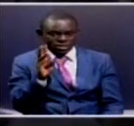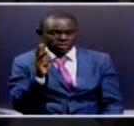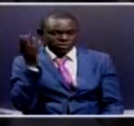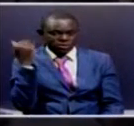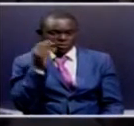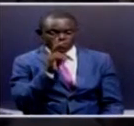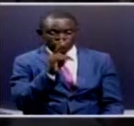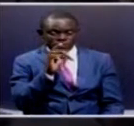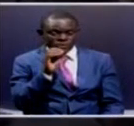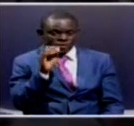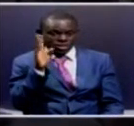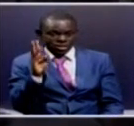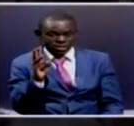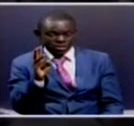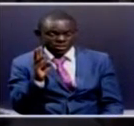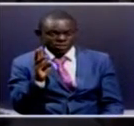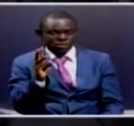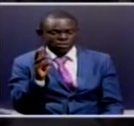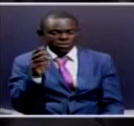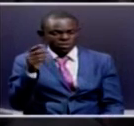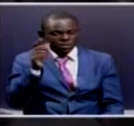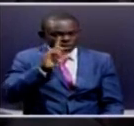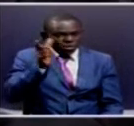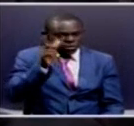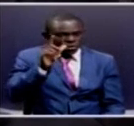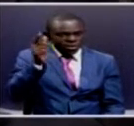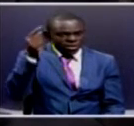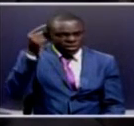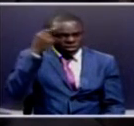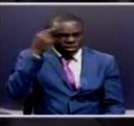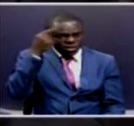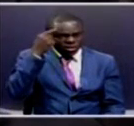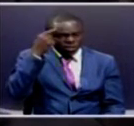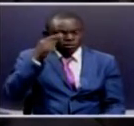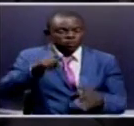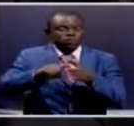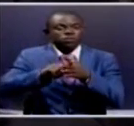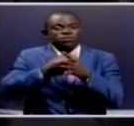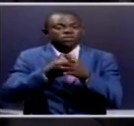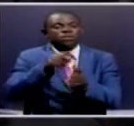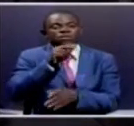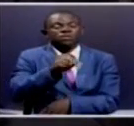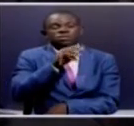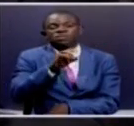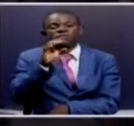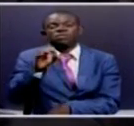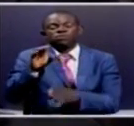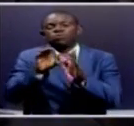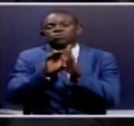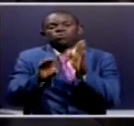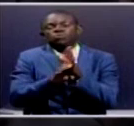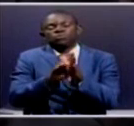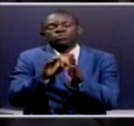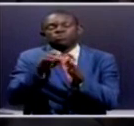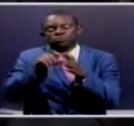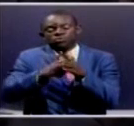was one of those people who was of the view that the PF must attend the NCC. President Sata,